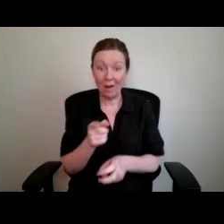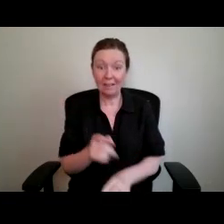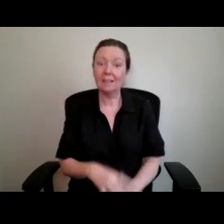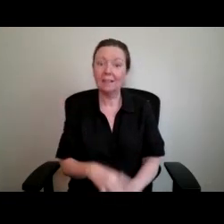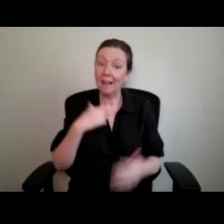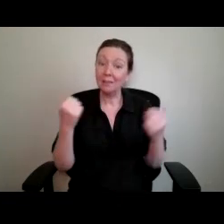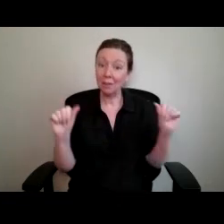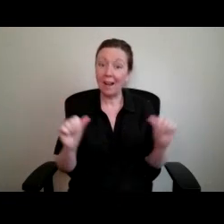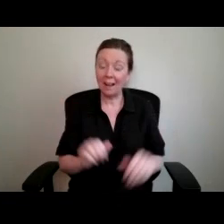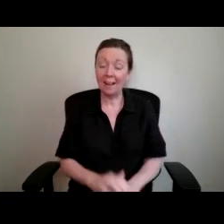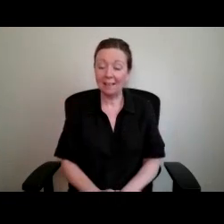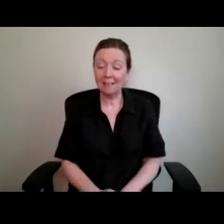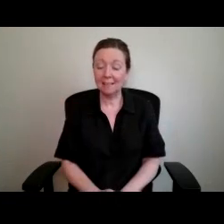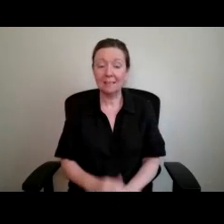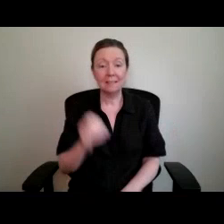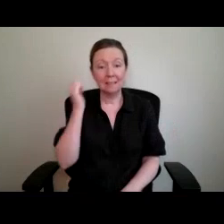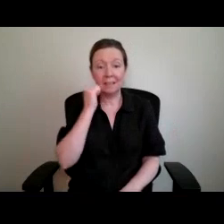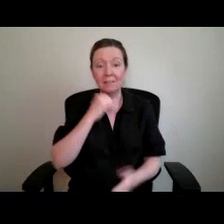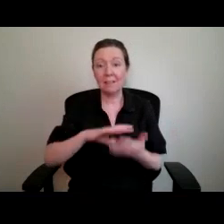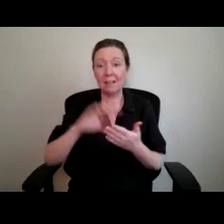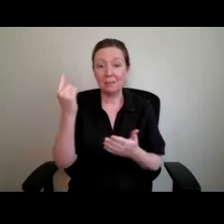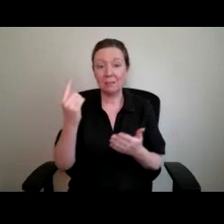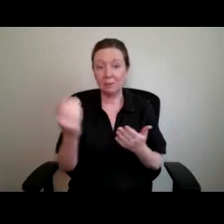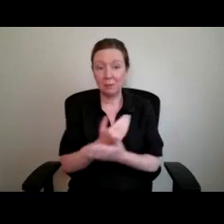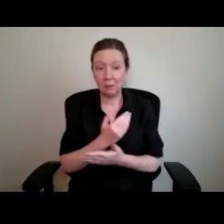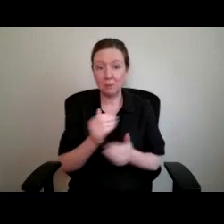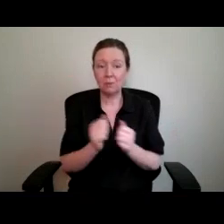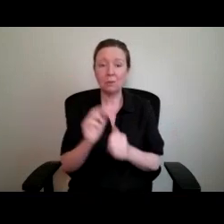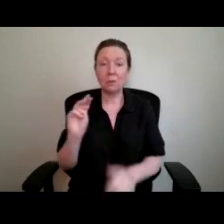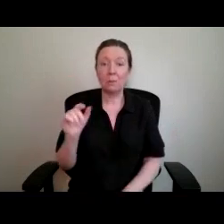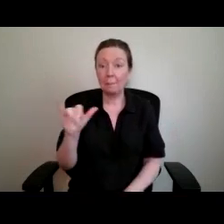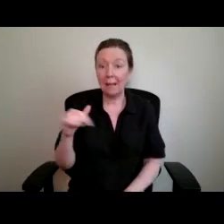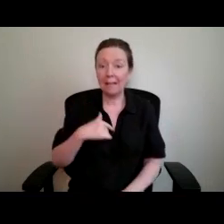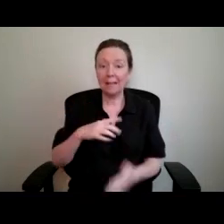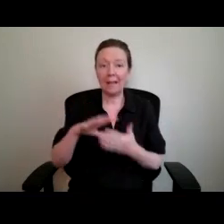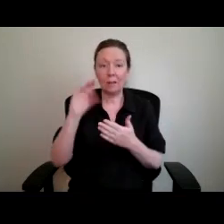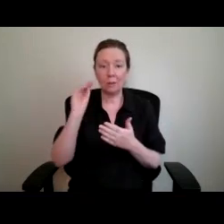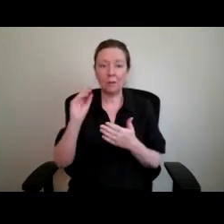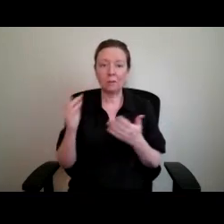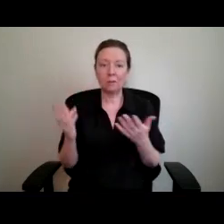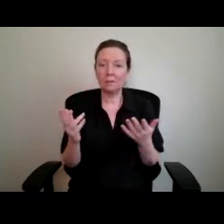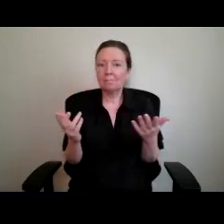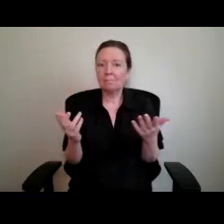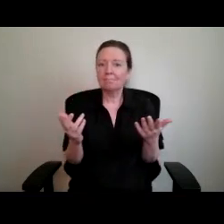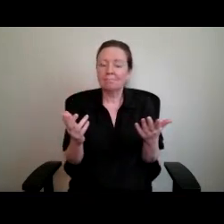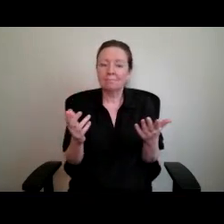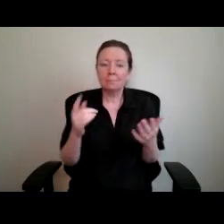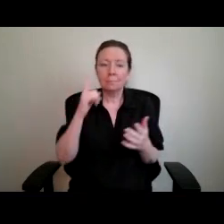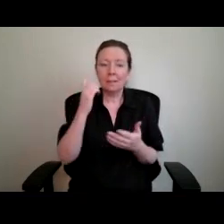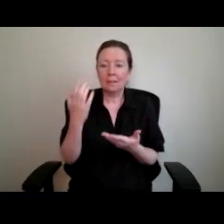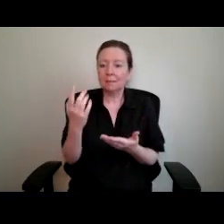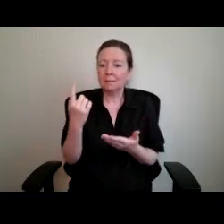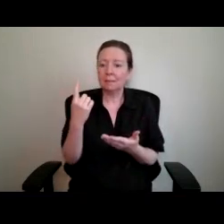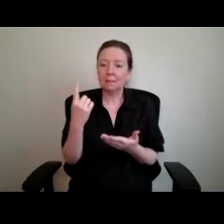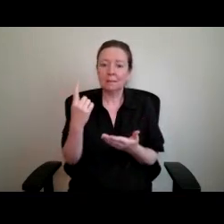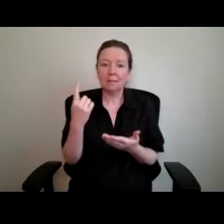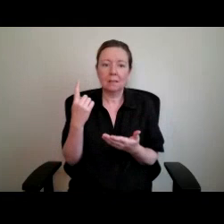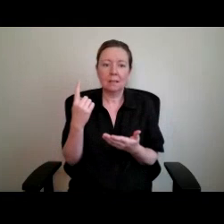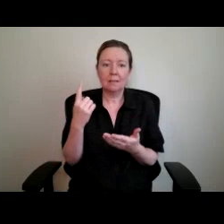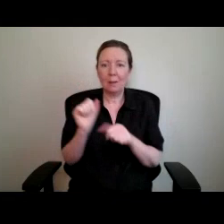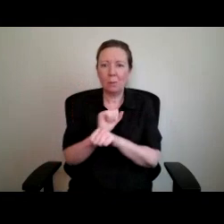try. Every day I learned something new. So with Maggie, I learned just because they're one way in the sheltered